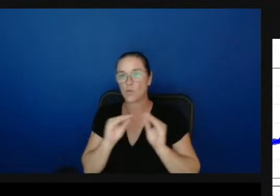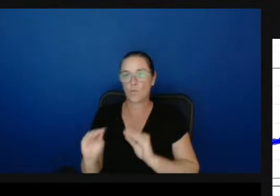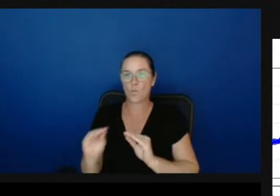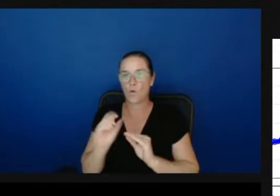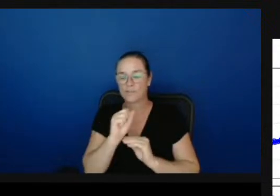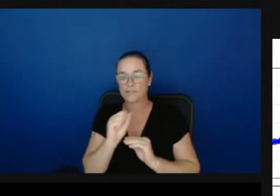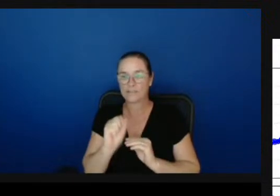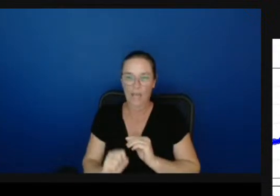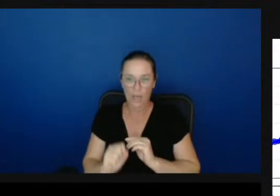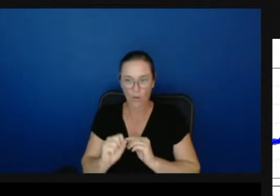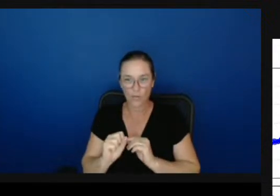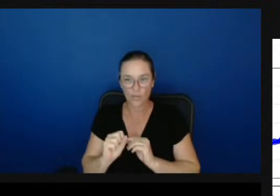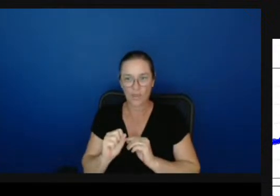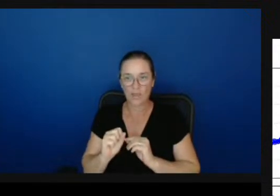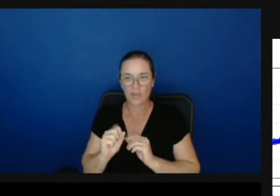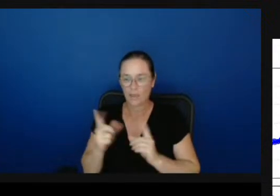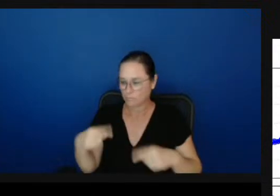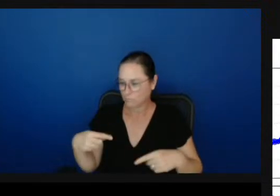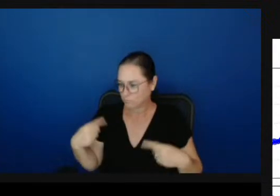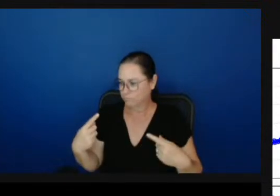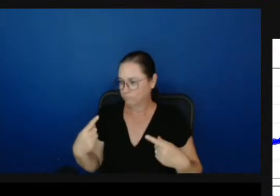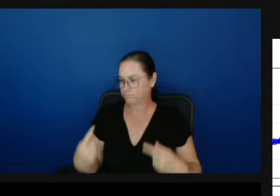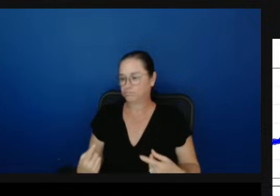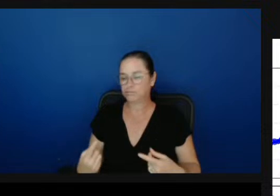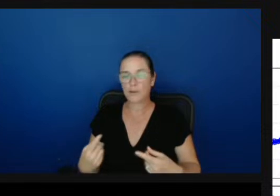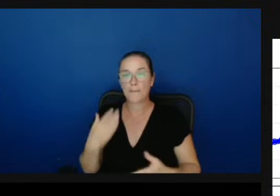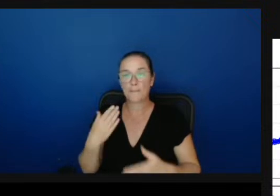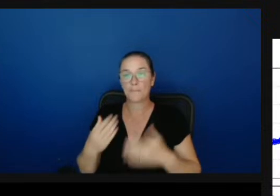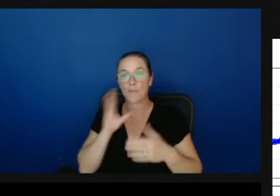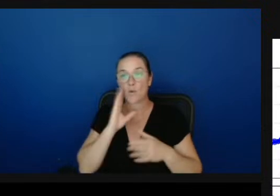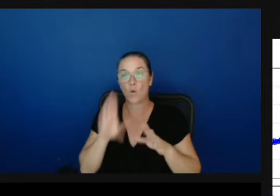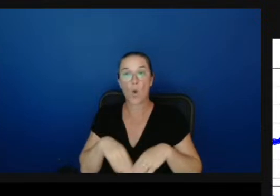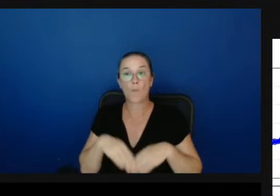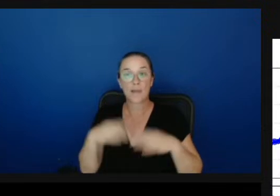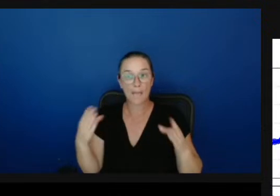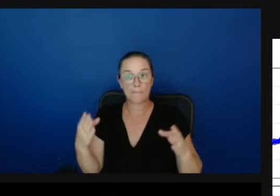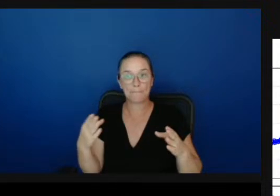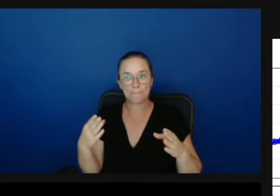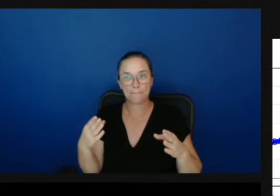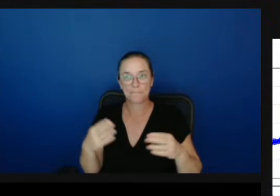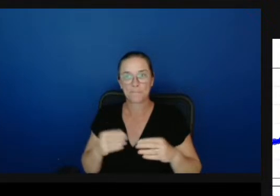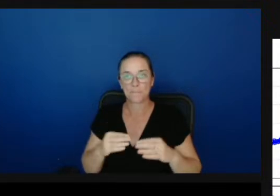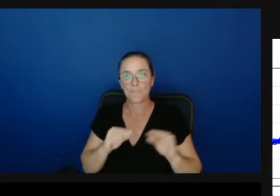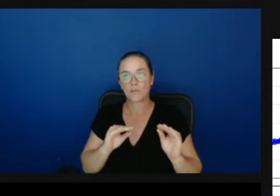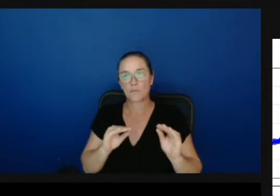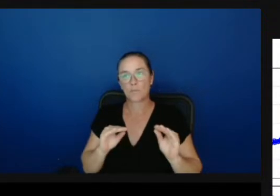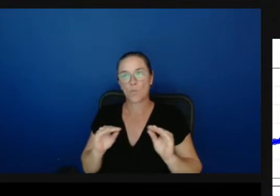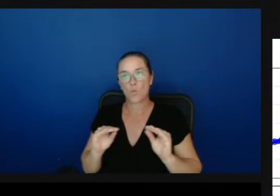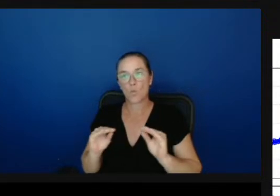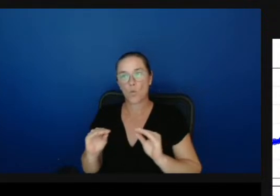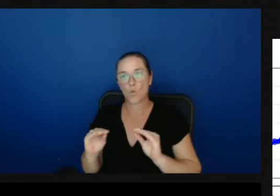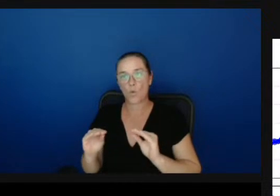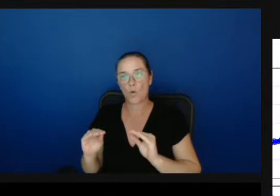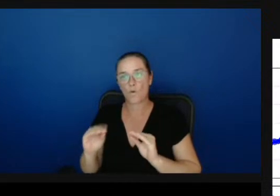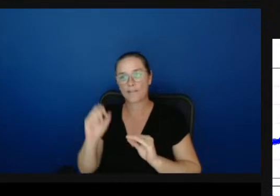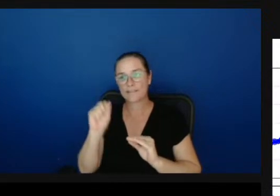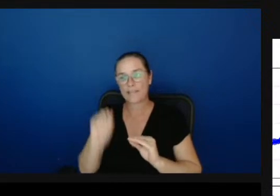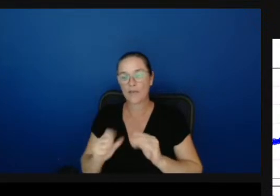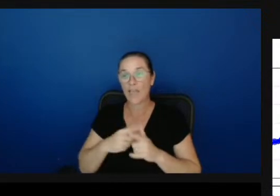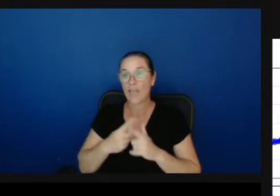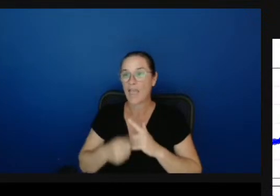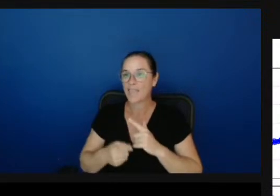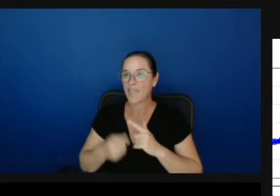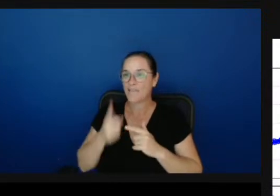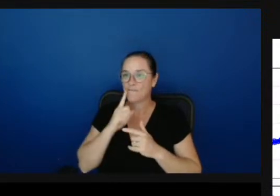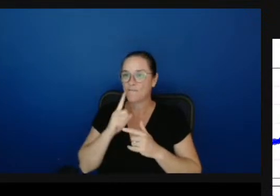this has actually changed. Finally, now maybe the rift zone will open up over the next year. And so it's been moving south. It's been moving south a little bit. And here is the last week. It's